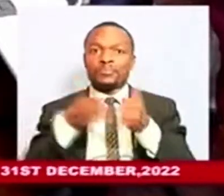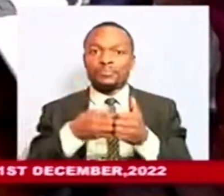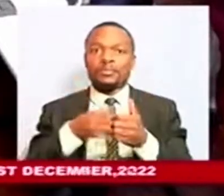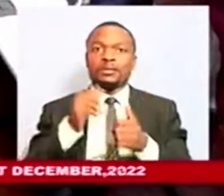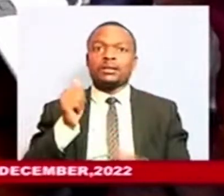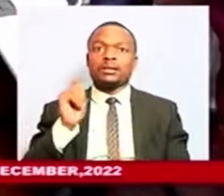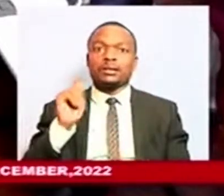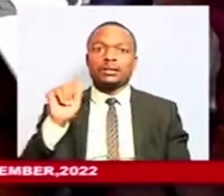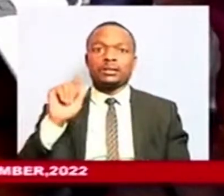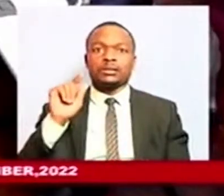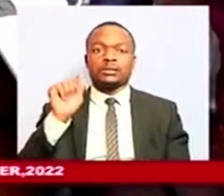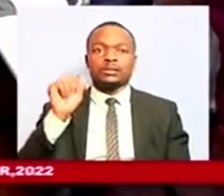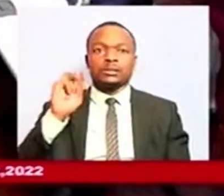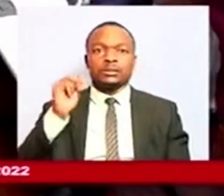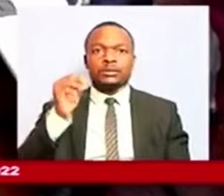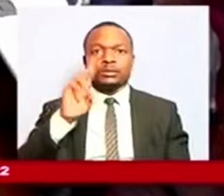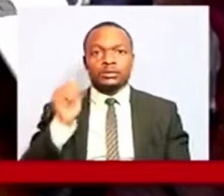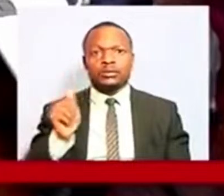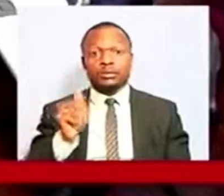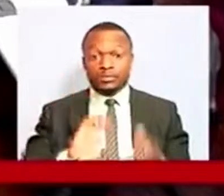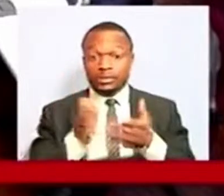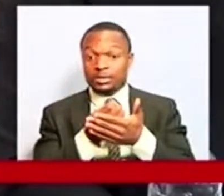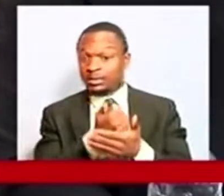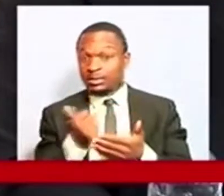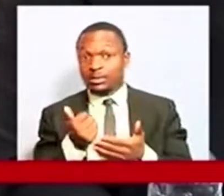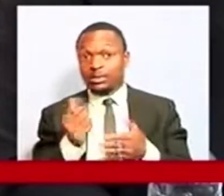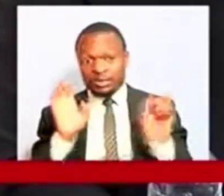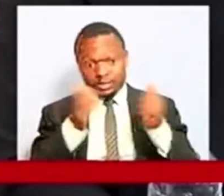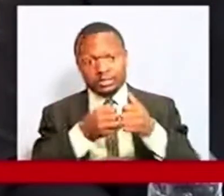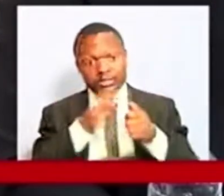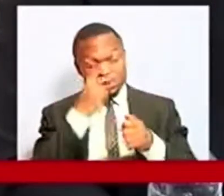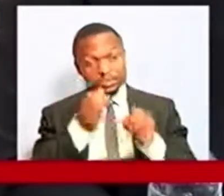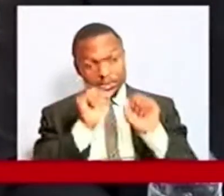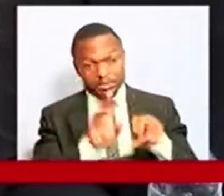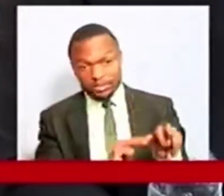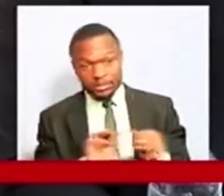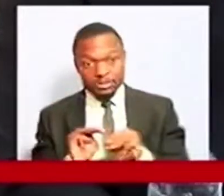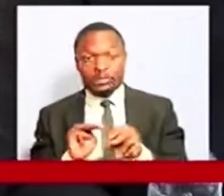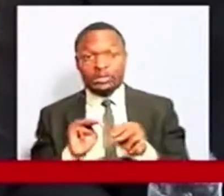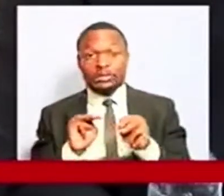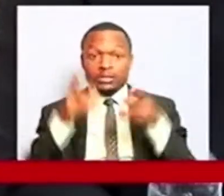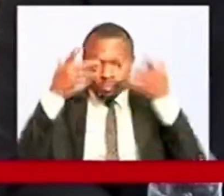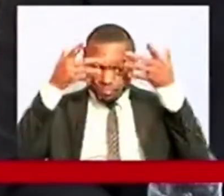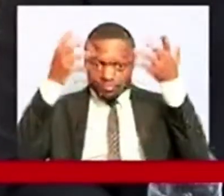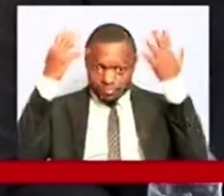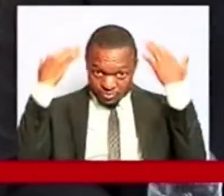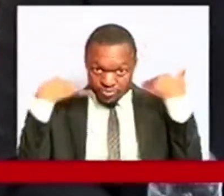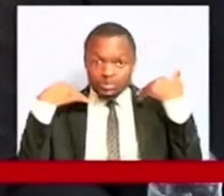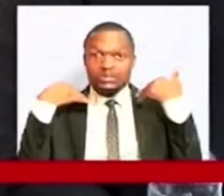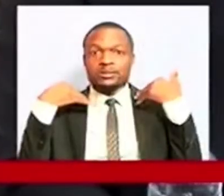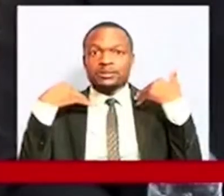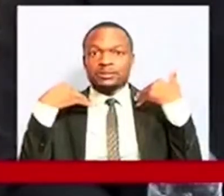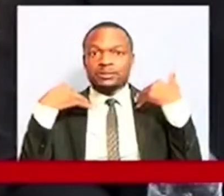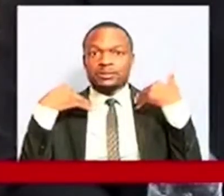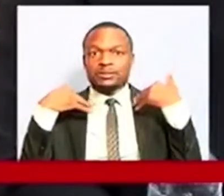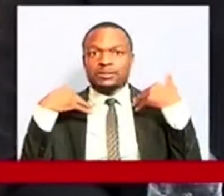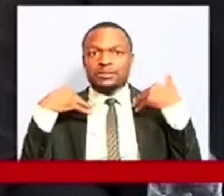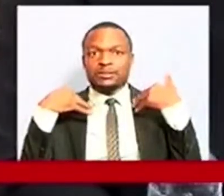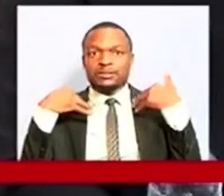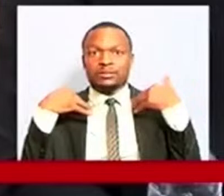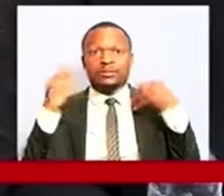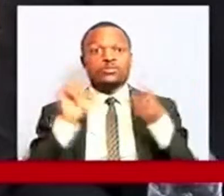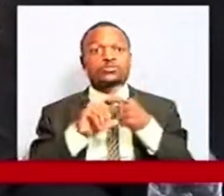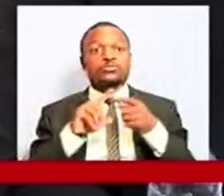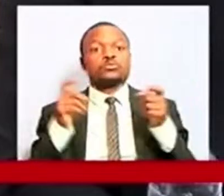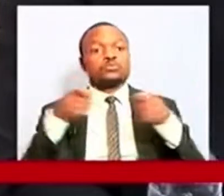us, and actually we have been engaging other banks to see whether we can shift from Atlas Mara to Zanaco or any other bank. Not